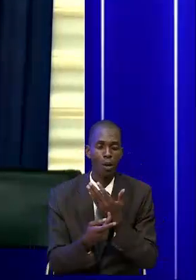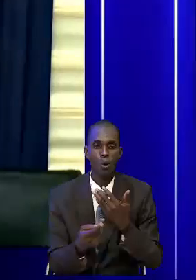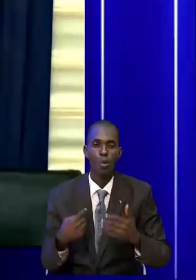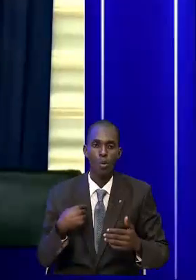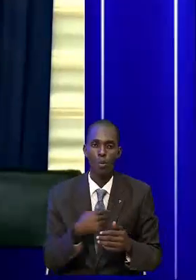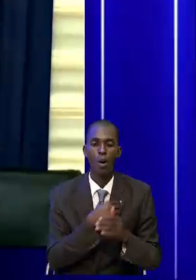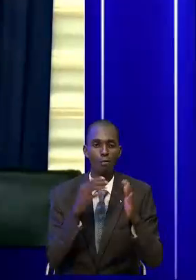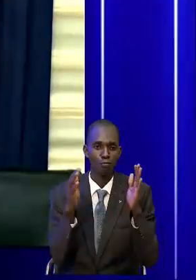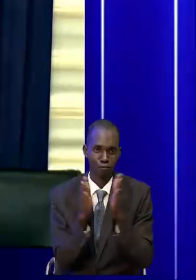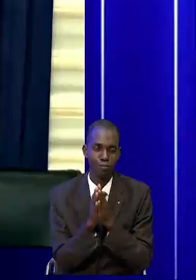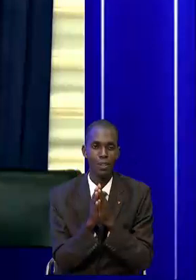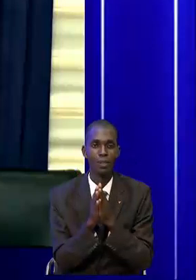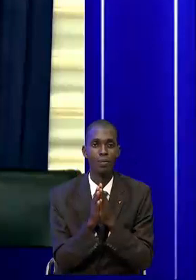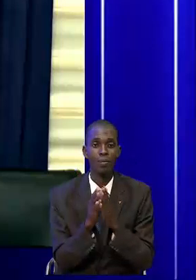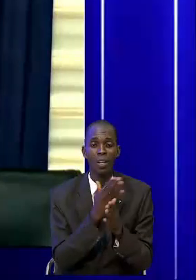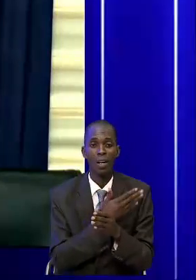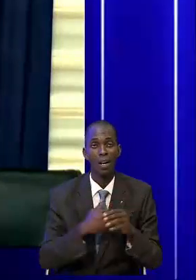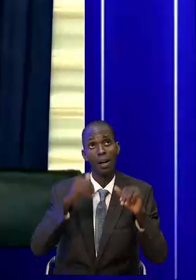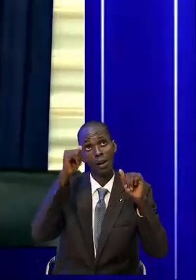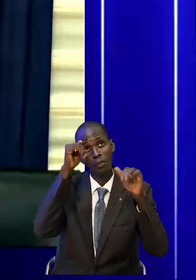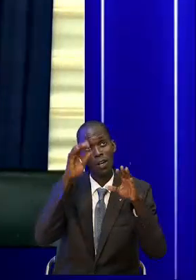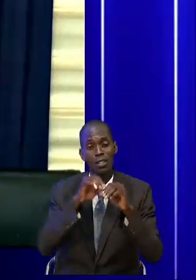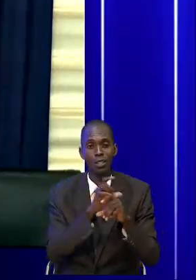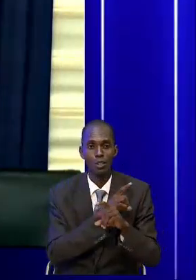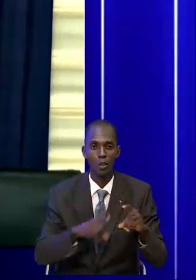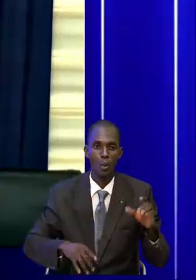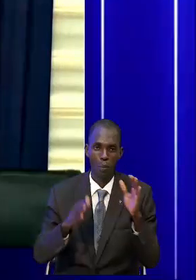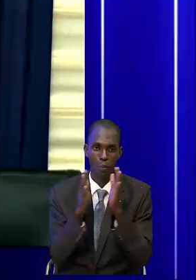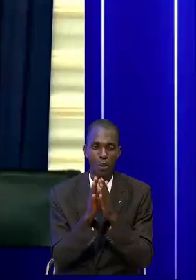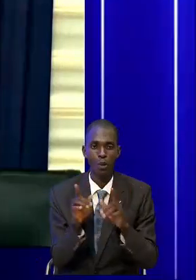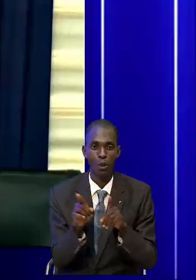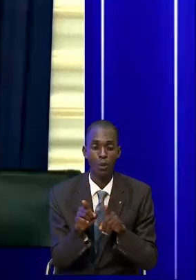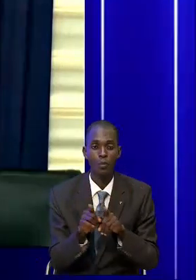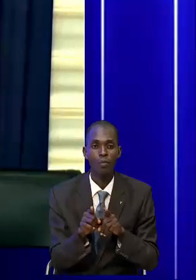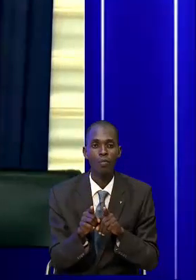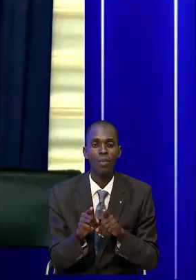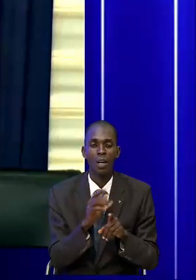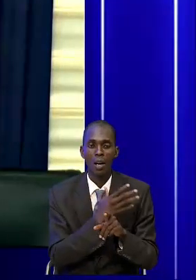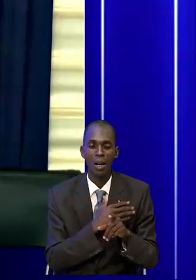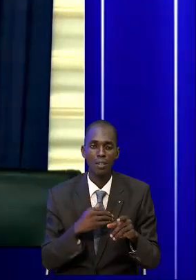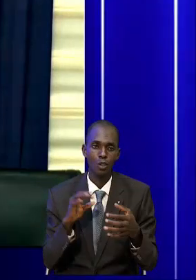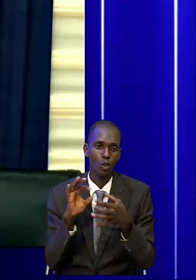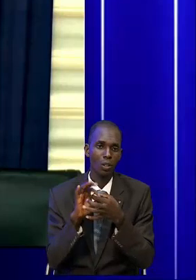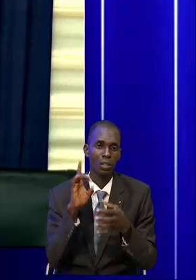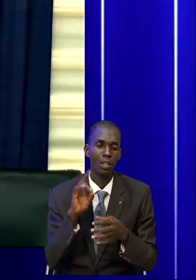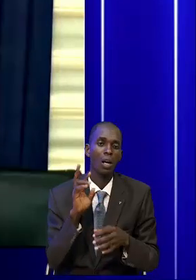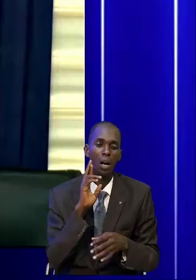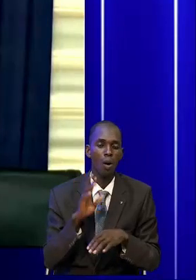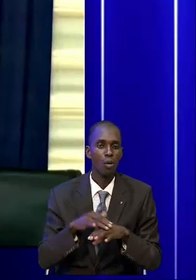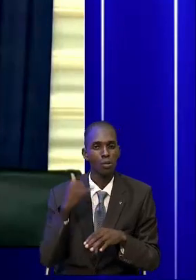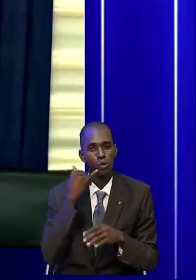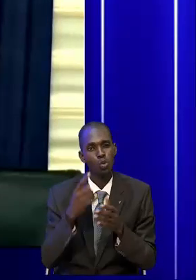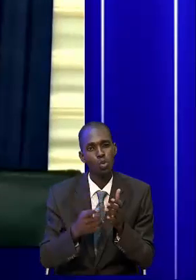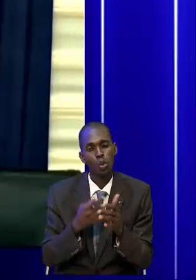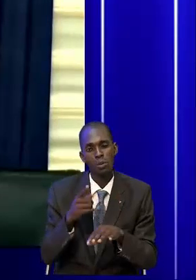the signs and wonders, we prayed. And our Father in the Lord